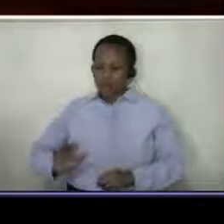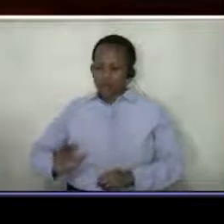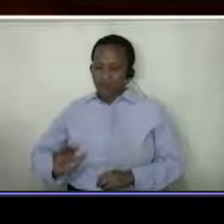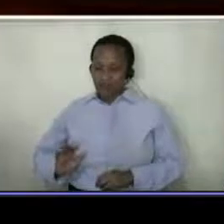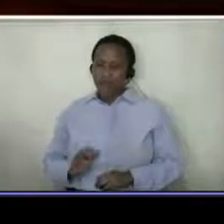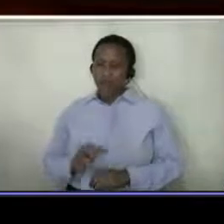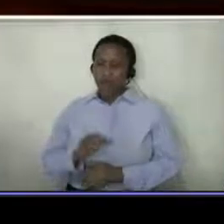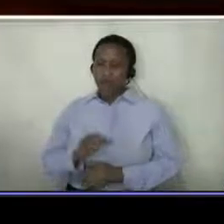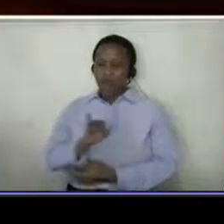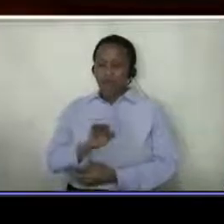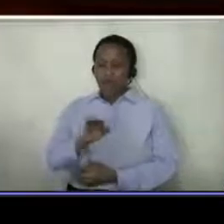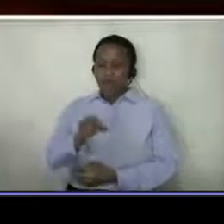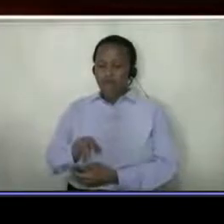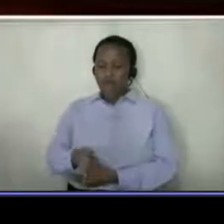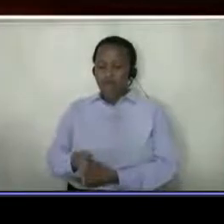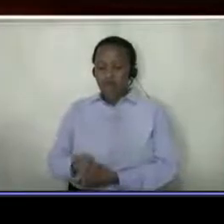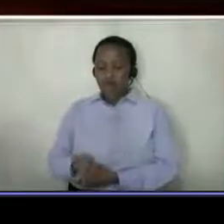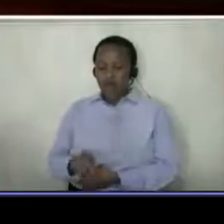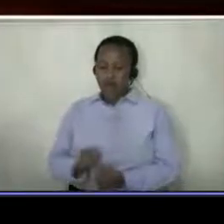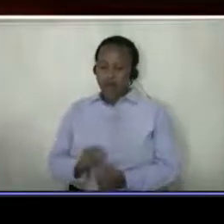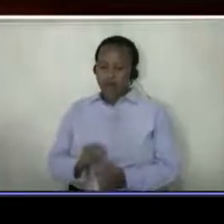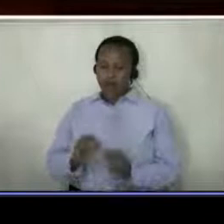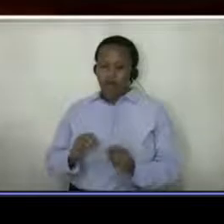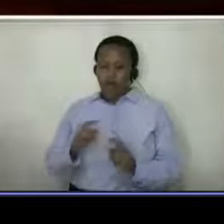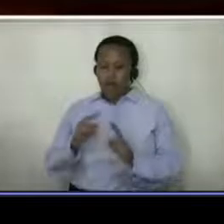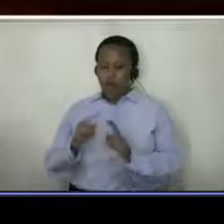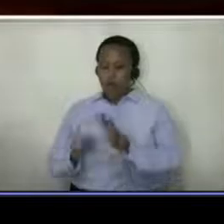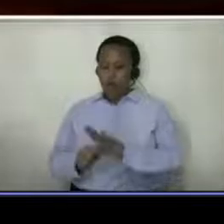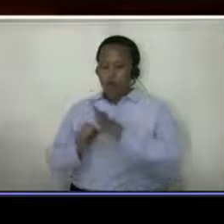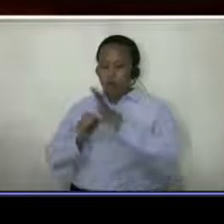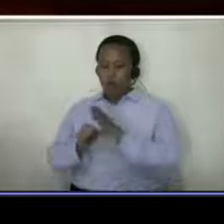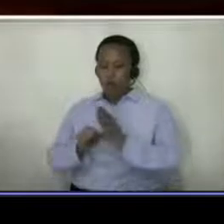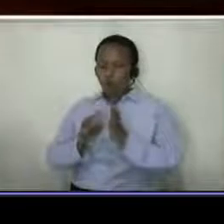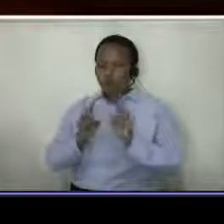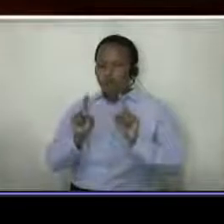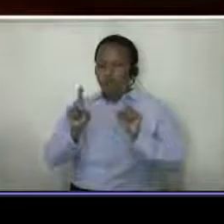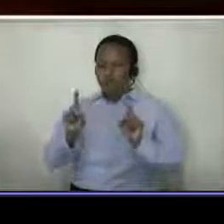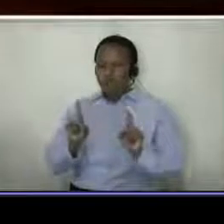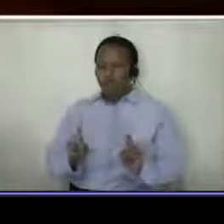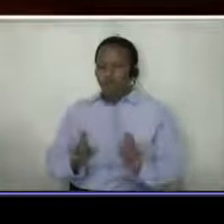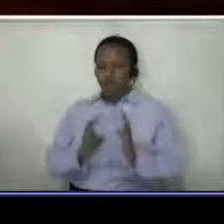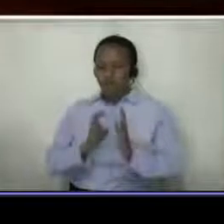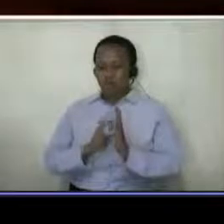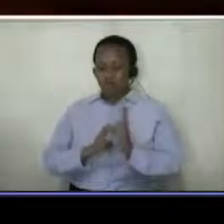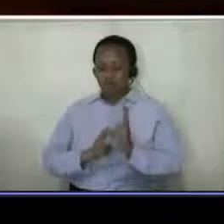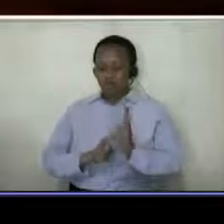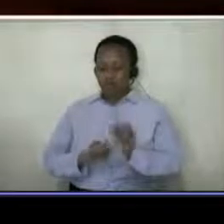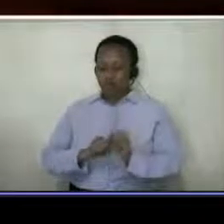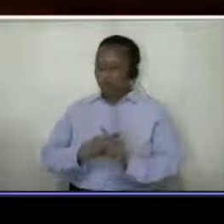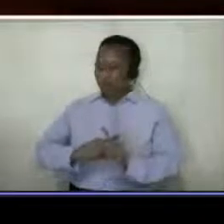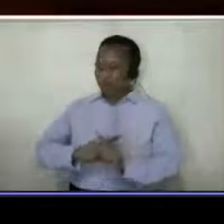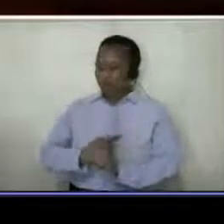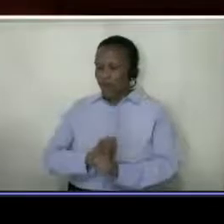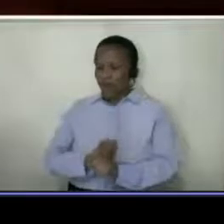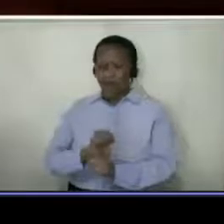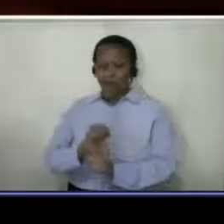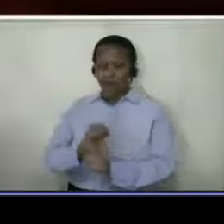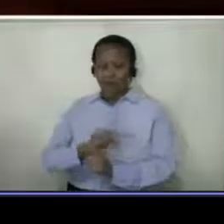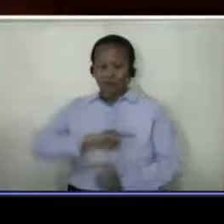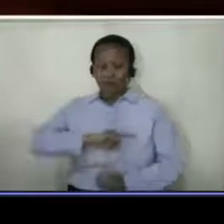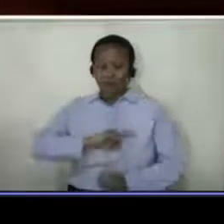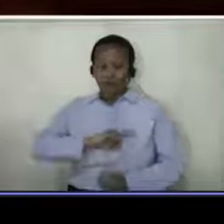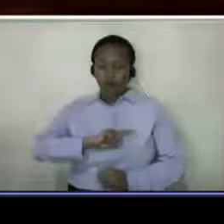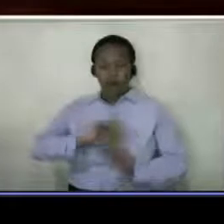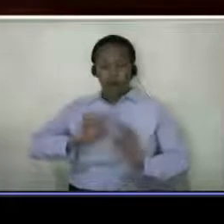IFP has never wavered from its core principle and belief that service delivery and responsiveness to the needs of local